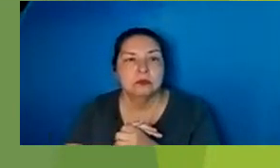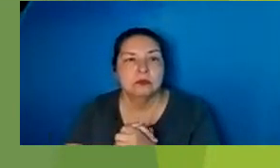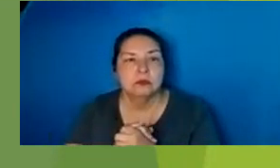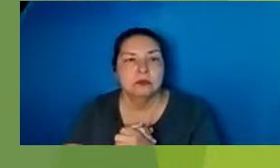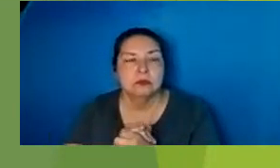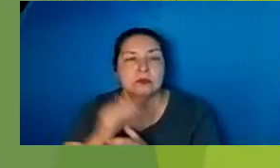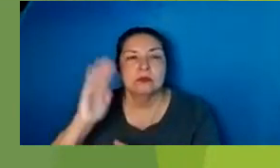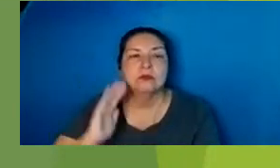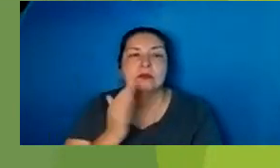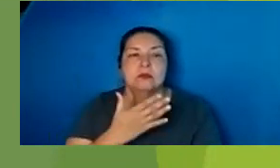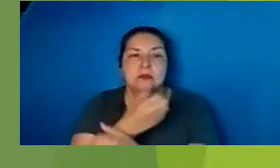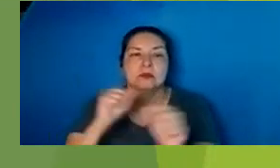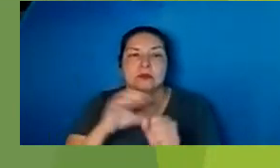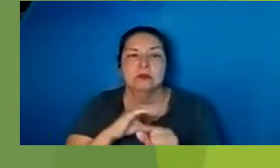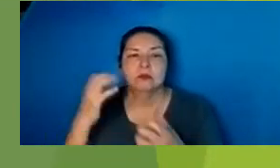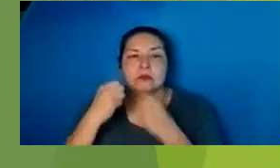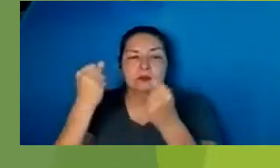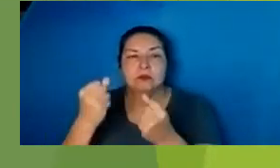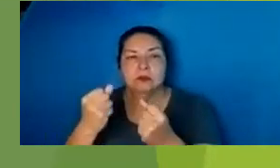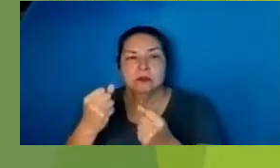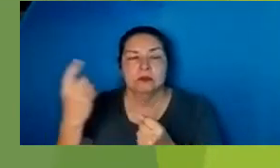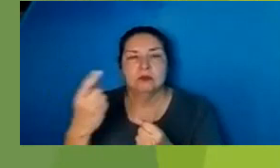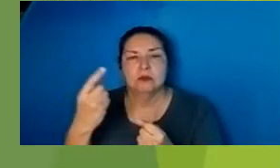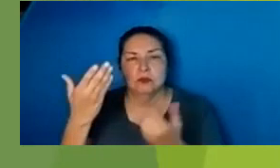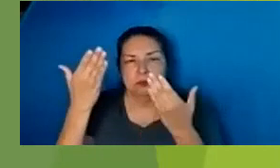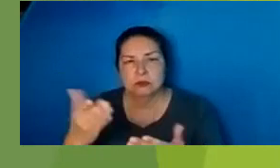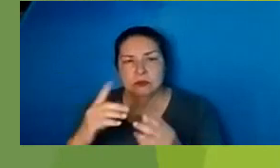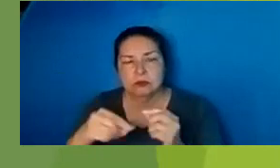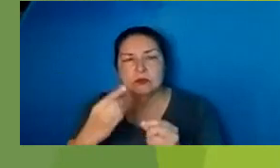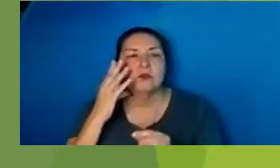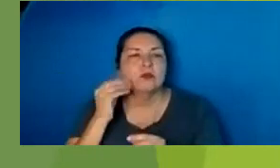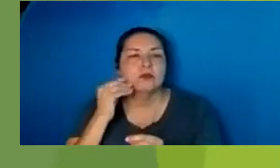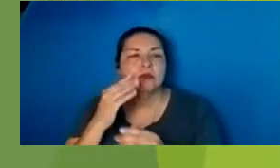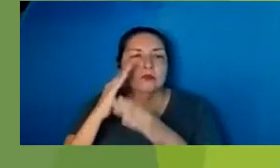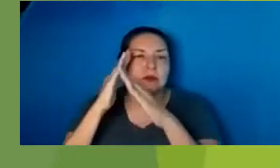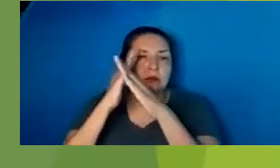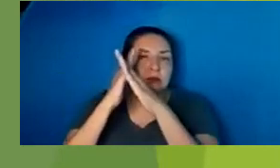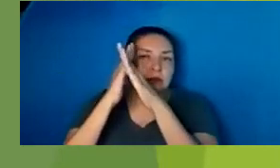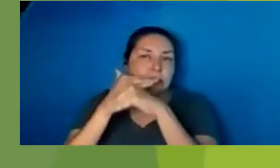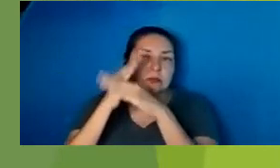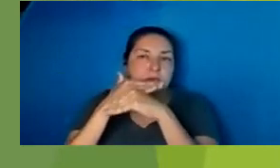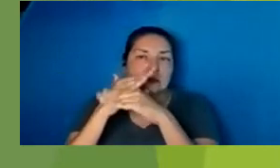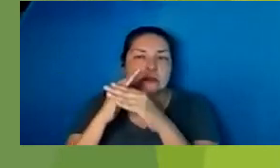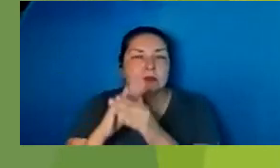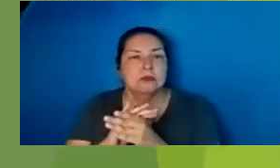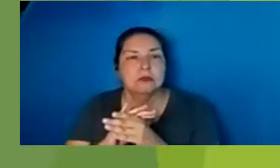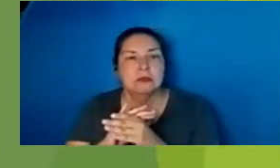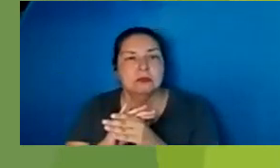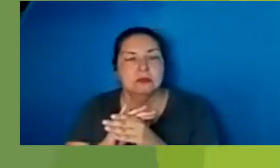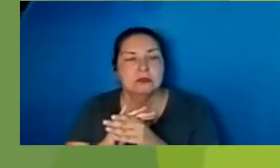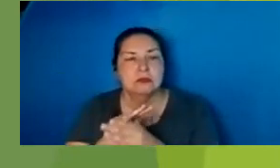God is our refuge and strength, and ever-present help in trouble. Amen.